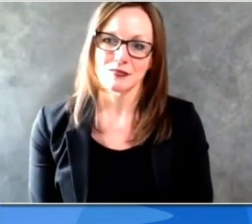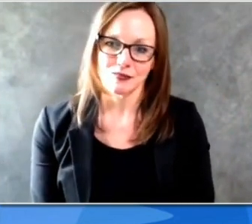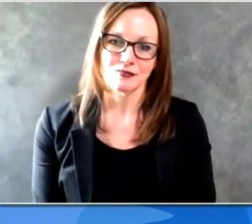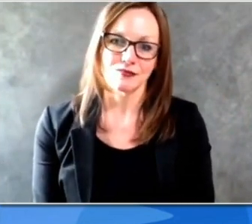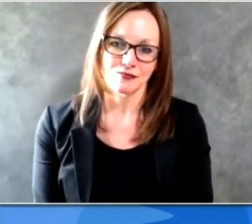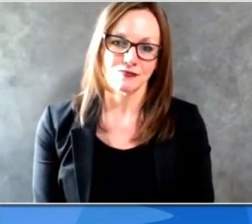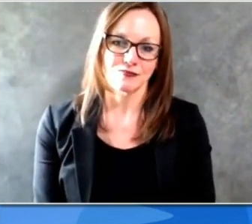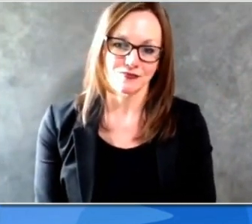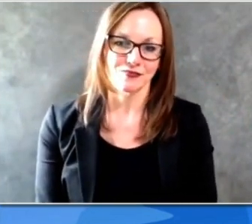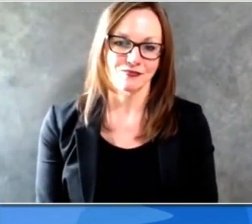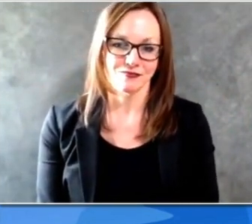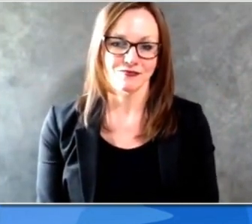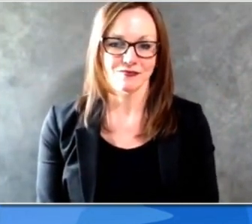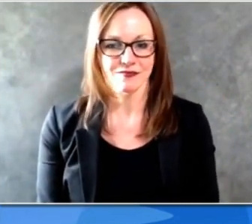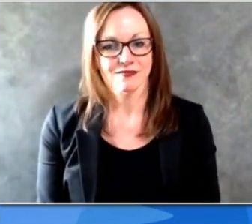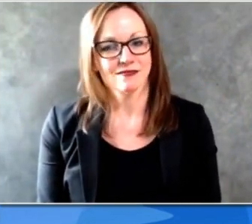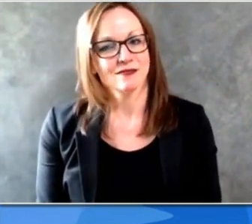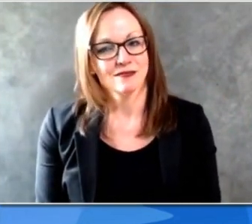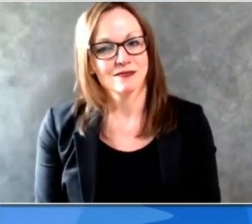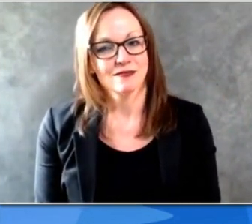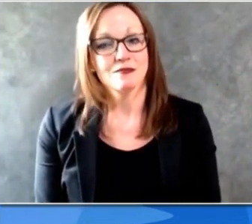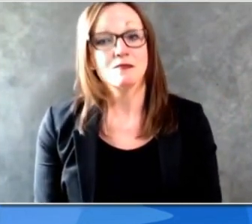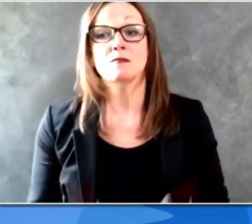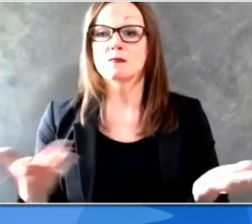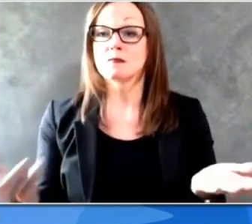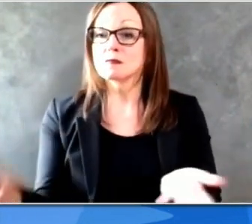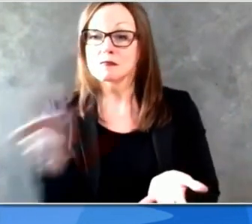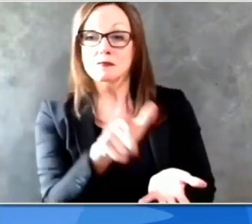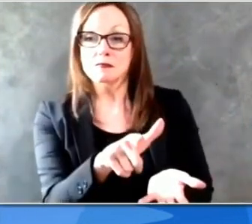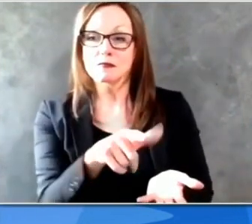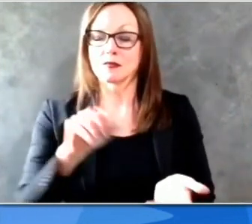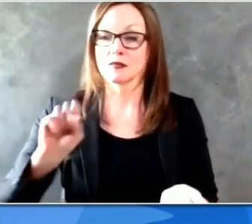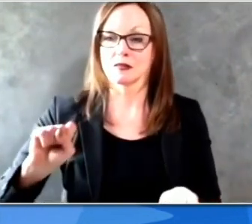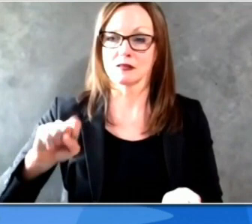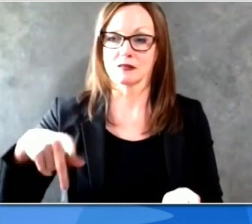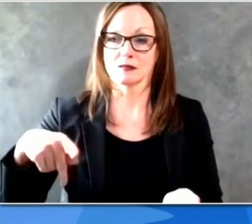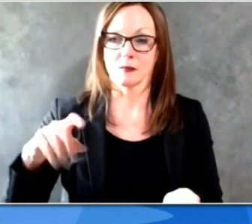And a reminder, *6 to unmute your phone. Courtney Garish from...